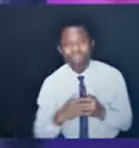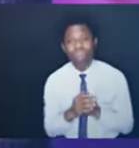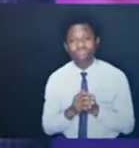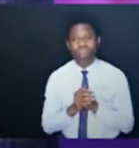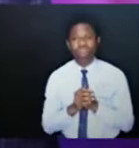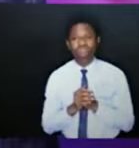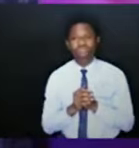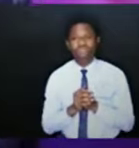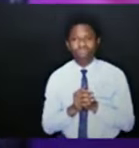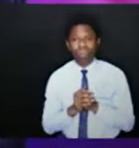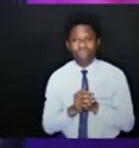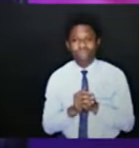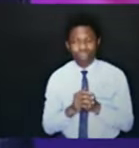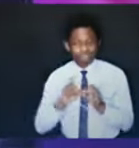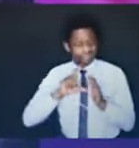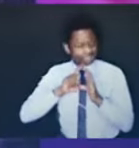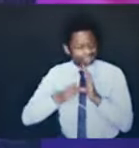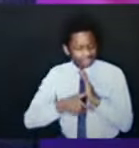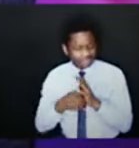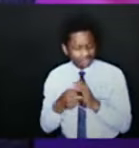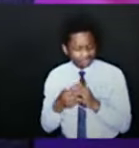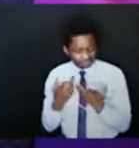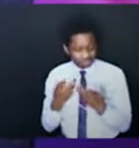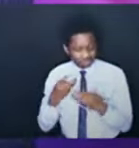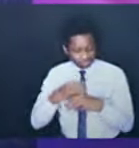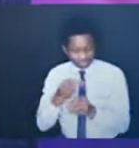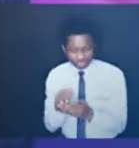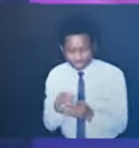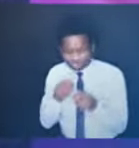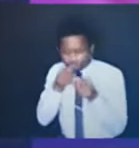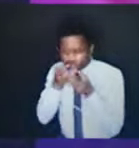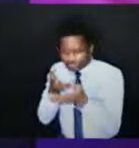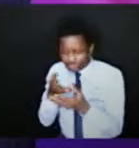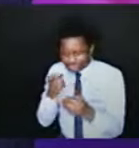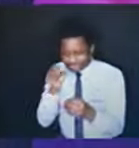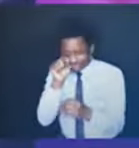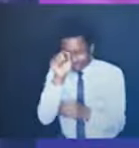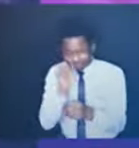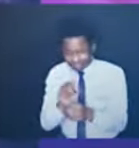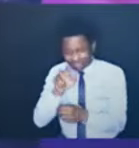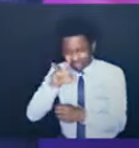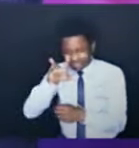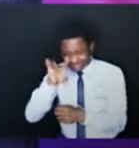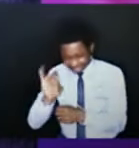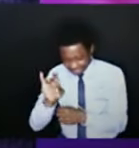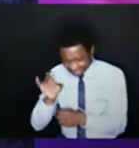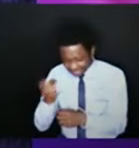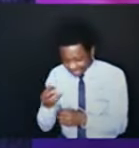And made a revealing statement in verse